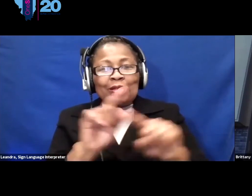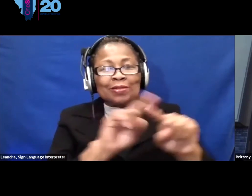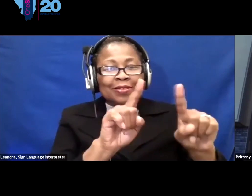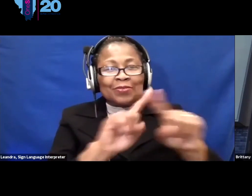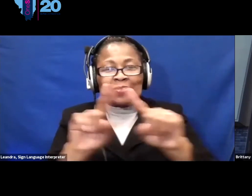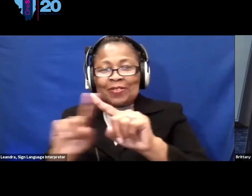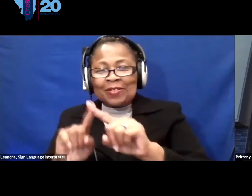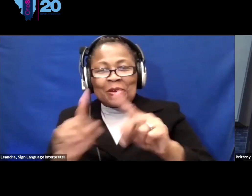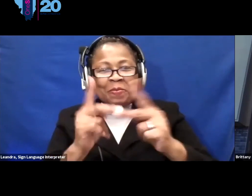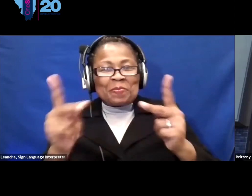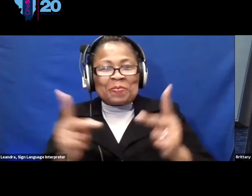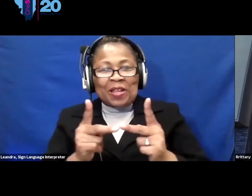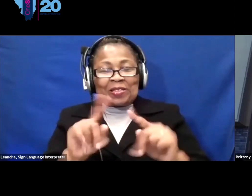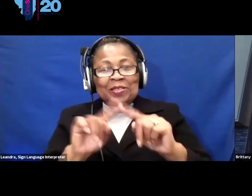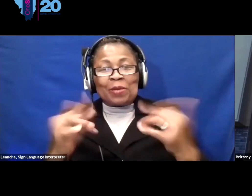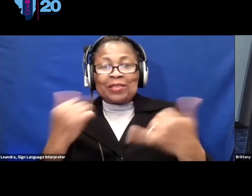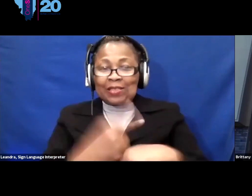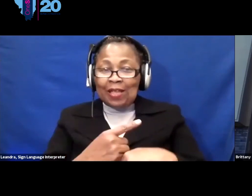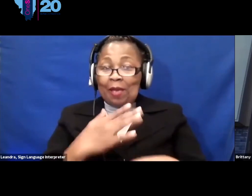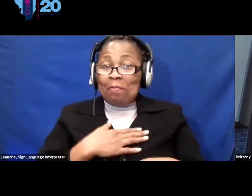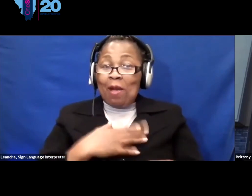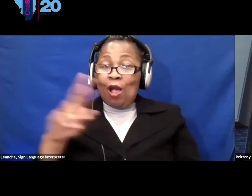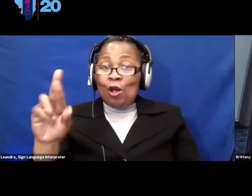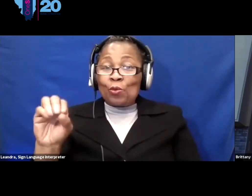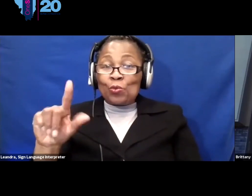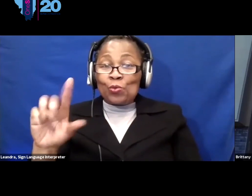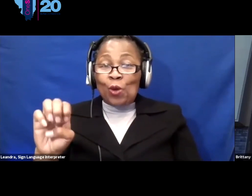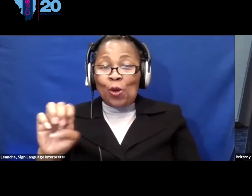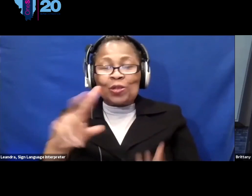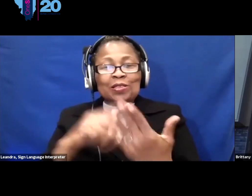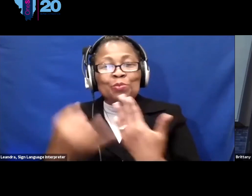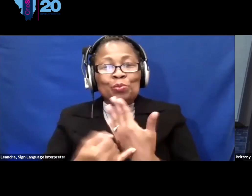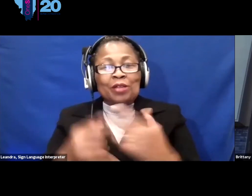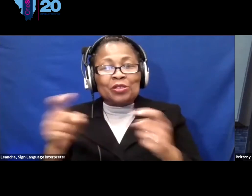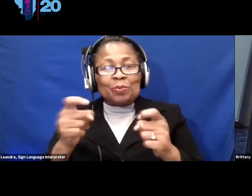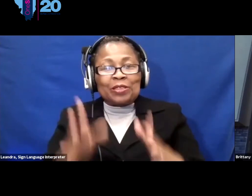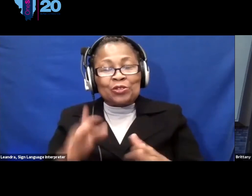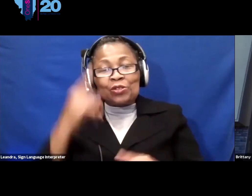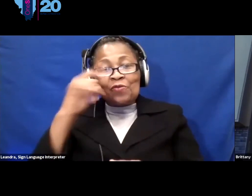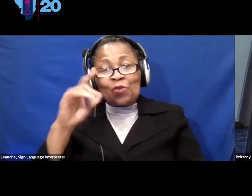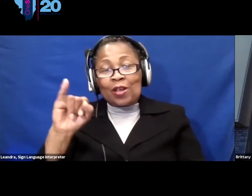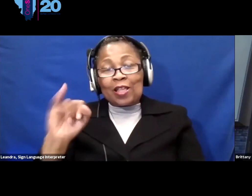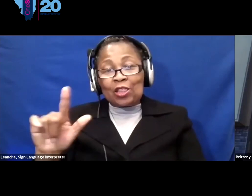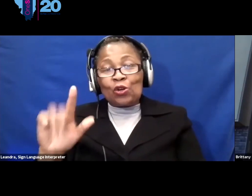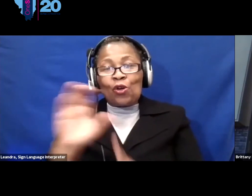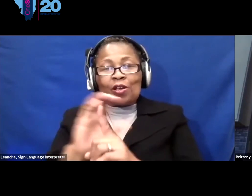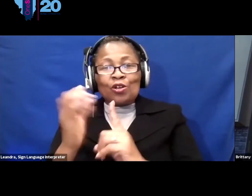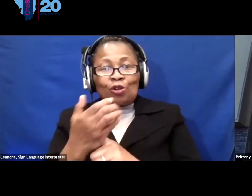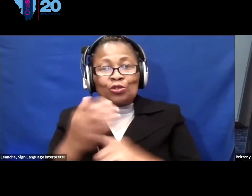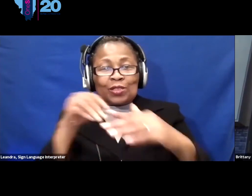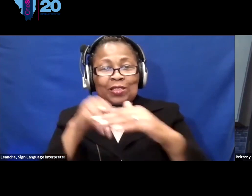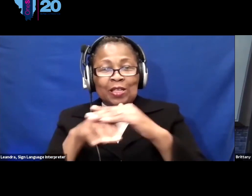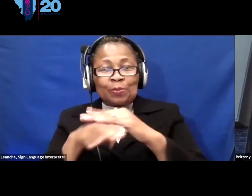places, but today I'm playing the role of project manager for Illinois Cultural Accessibility